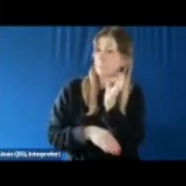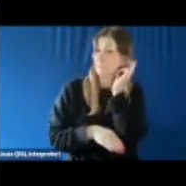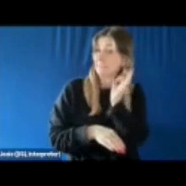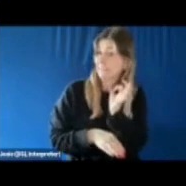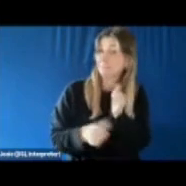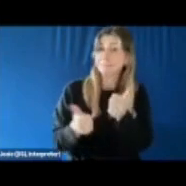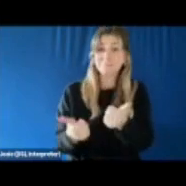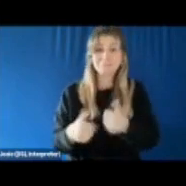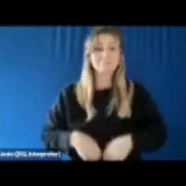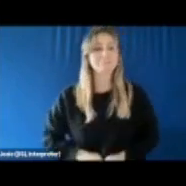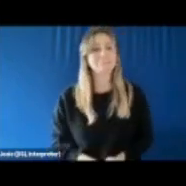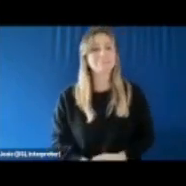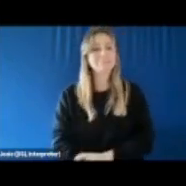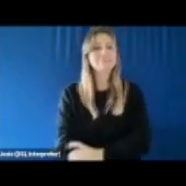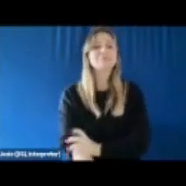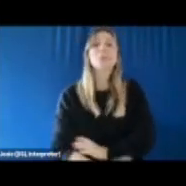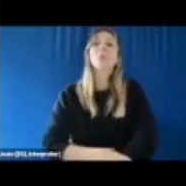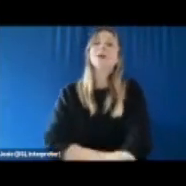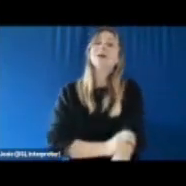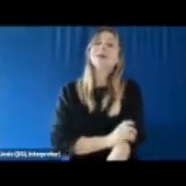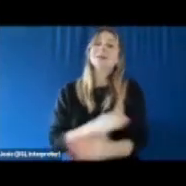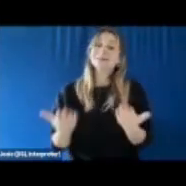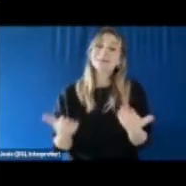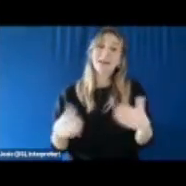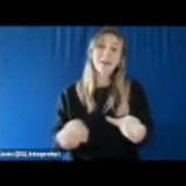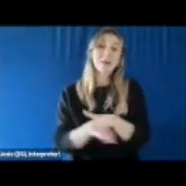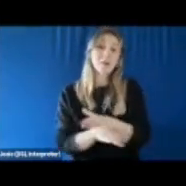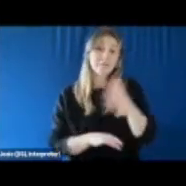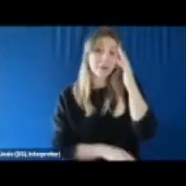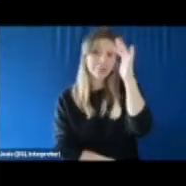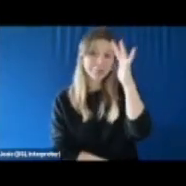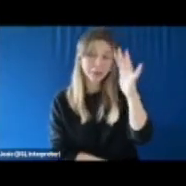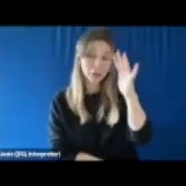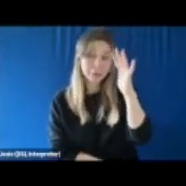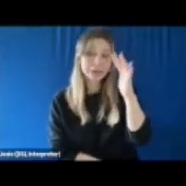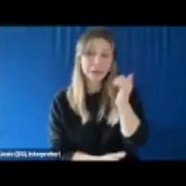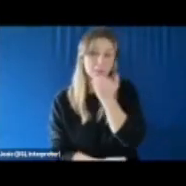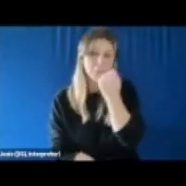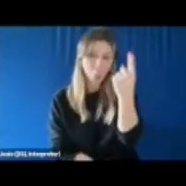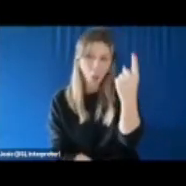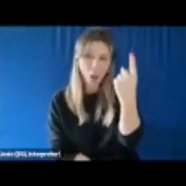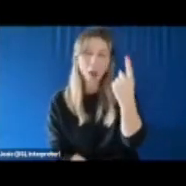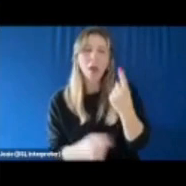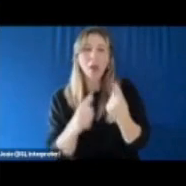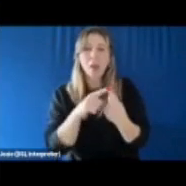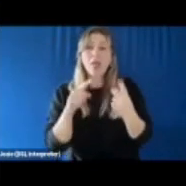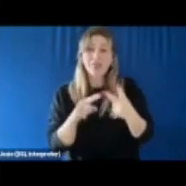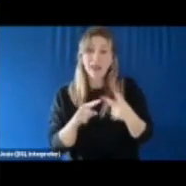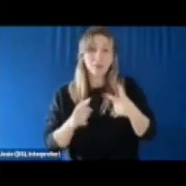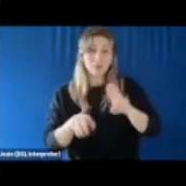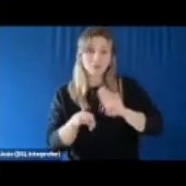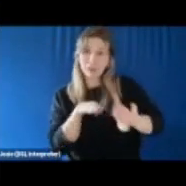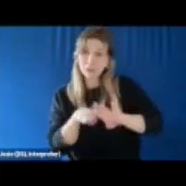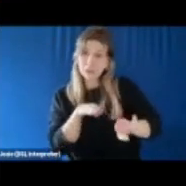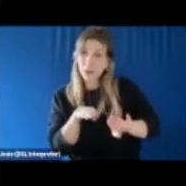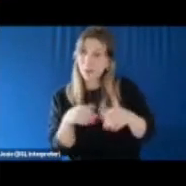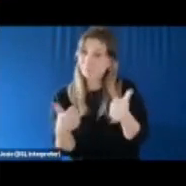So today we'll cover some theory first, and then after the break, we'll talk more about the practical side of things.